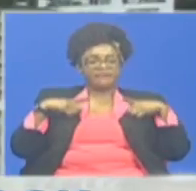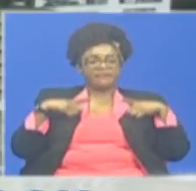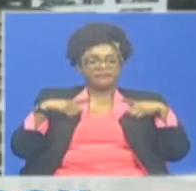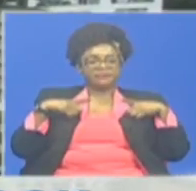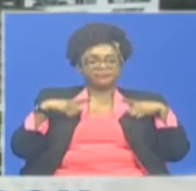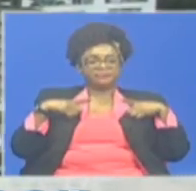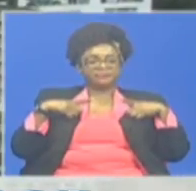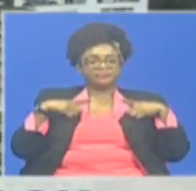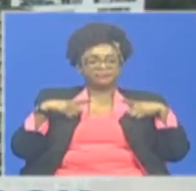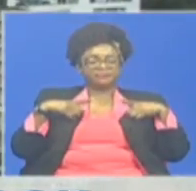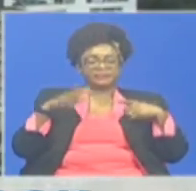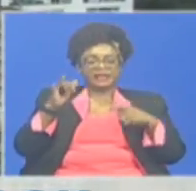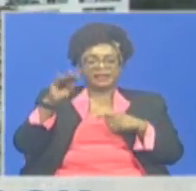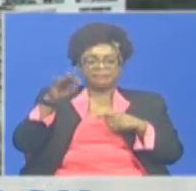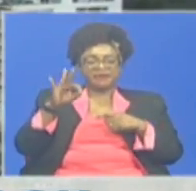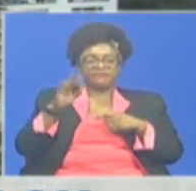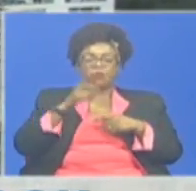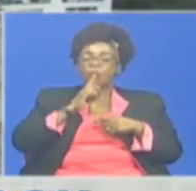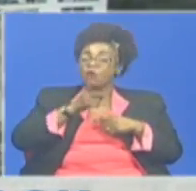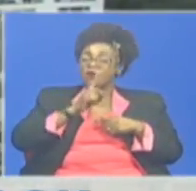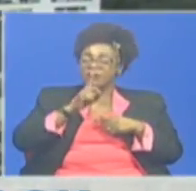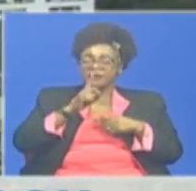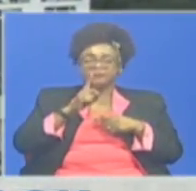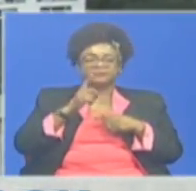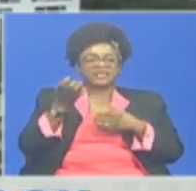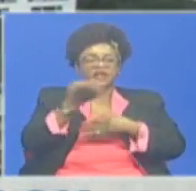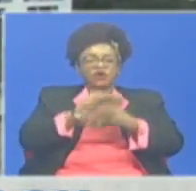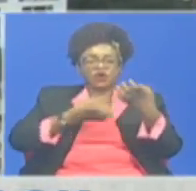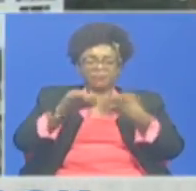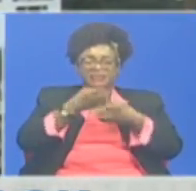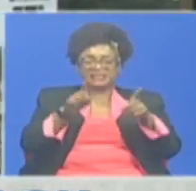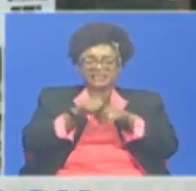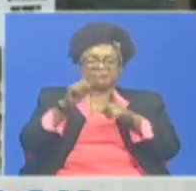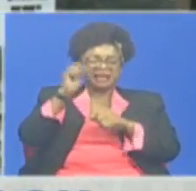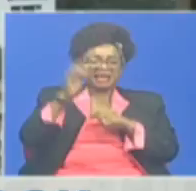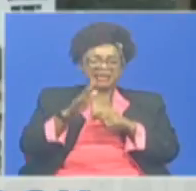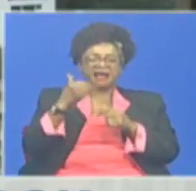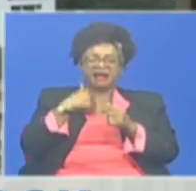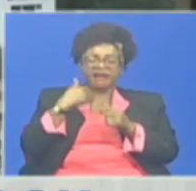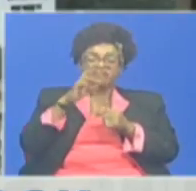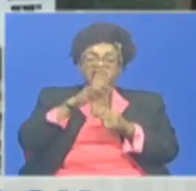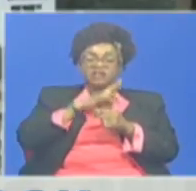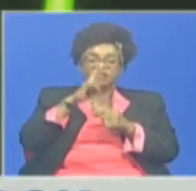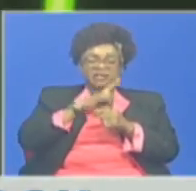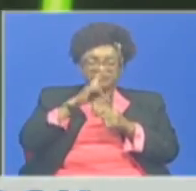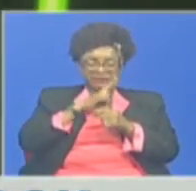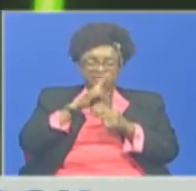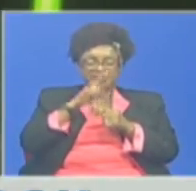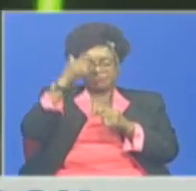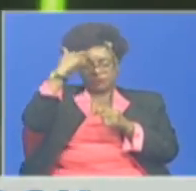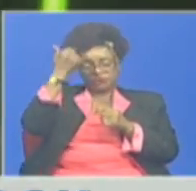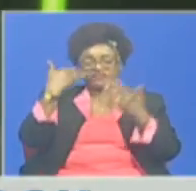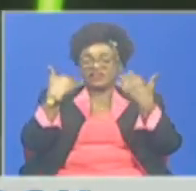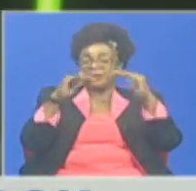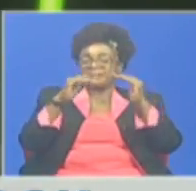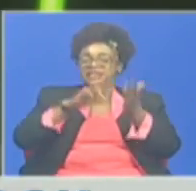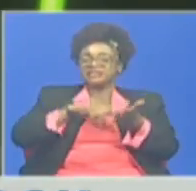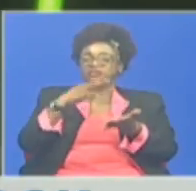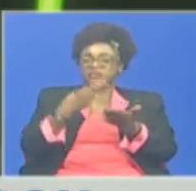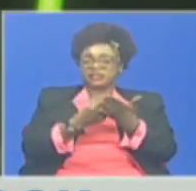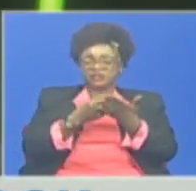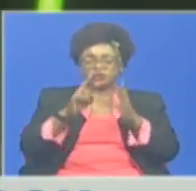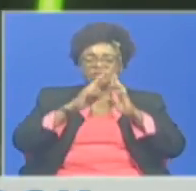The IMF further warns that developing economies such as Kenya face considerable risk owing to limited resources to adequately respond to the